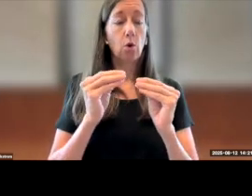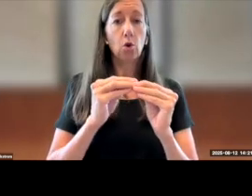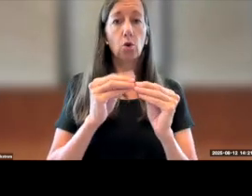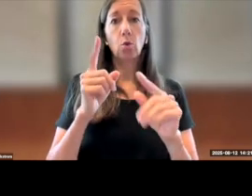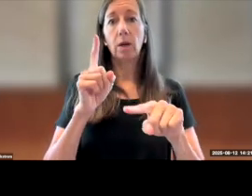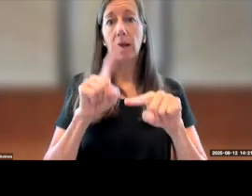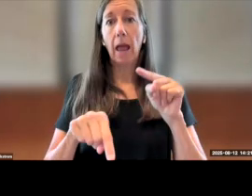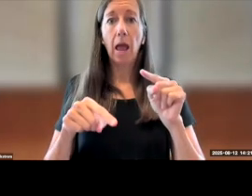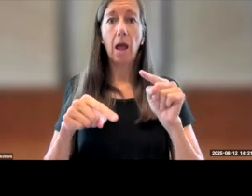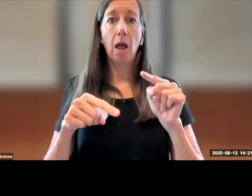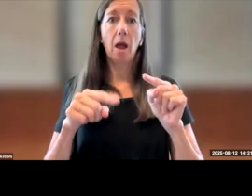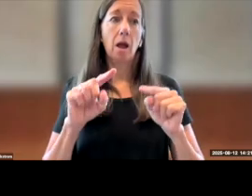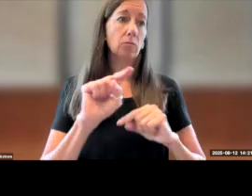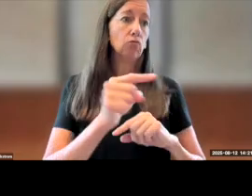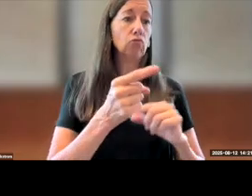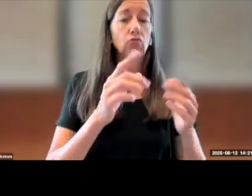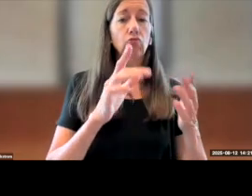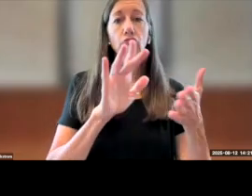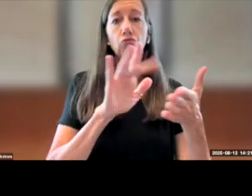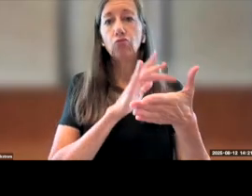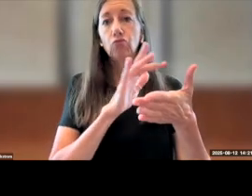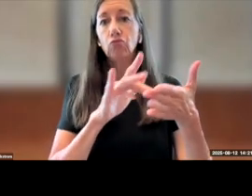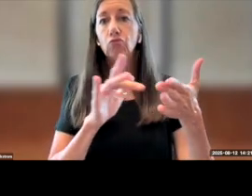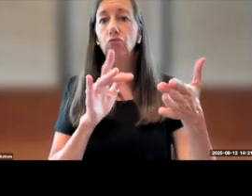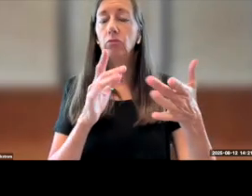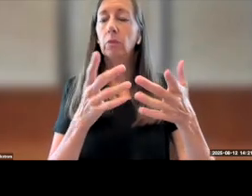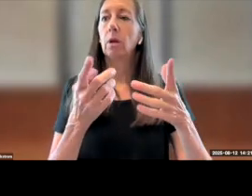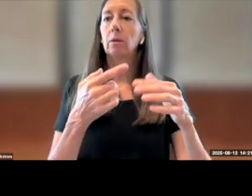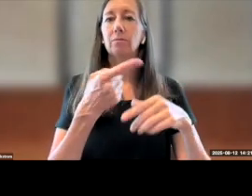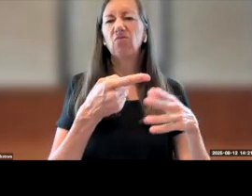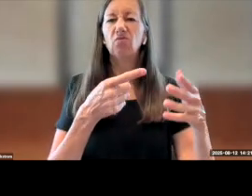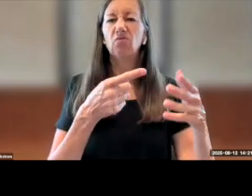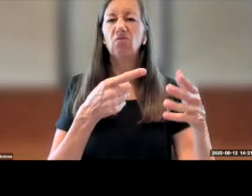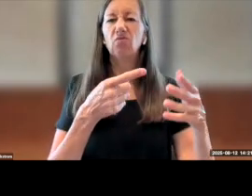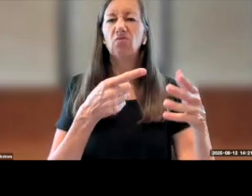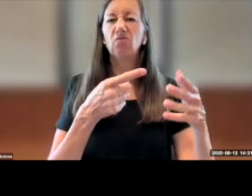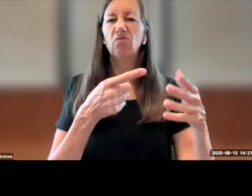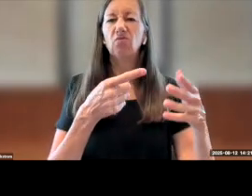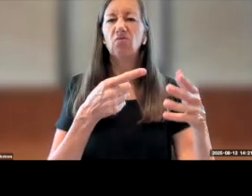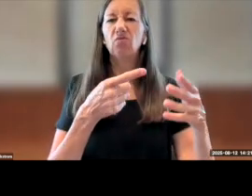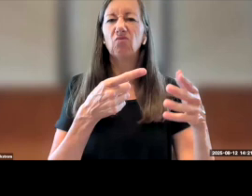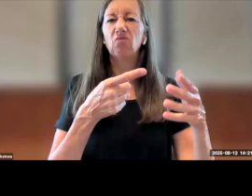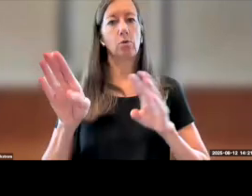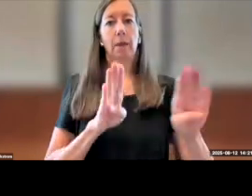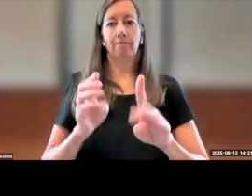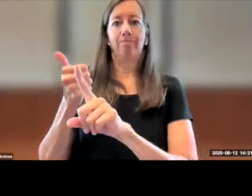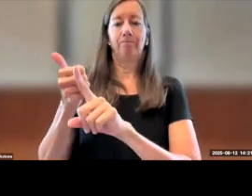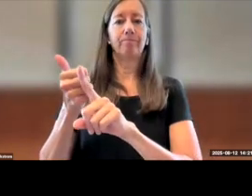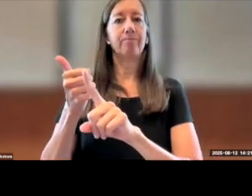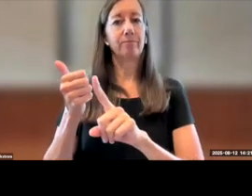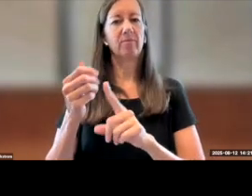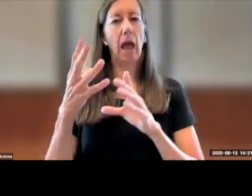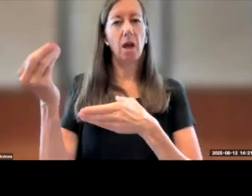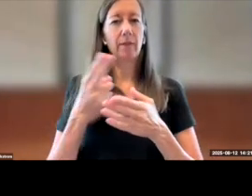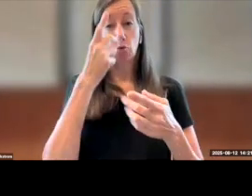keeps their composure around the way it is that they're going to conduct themselves outside of this agreement. That protects